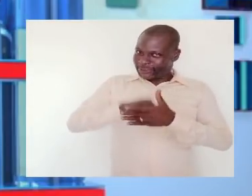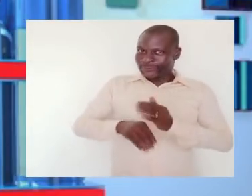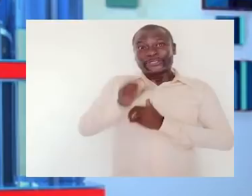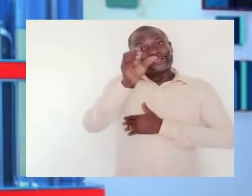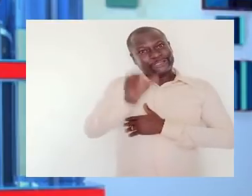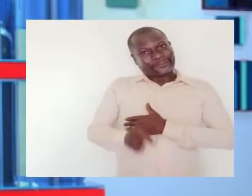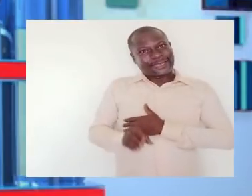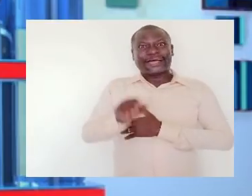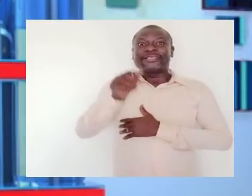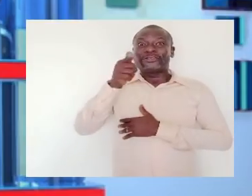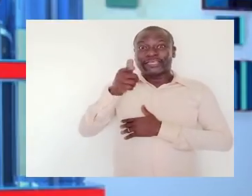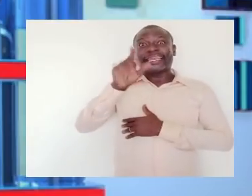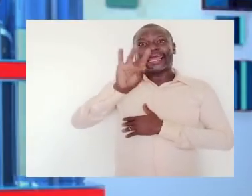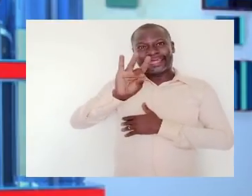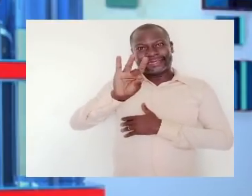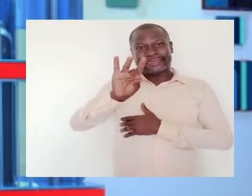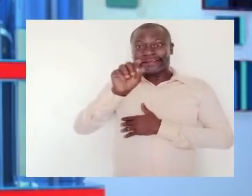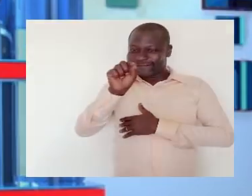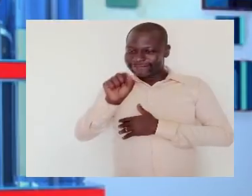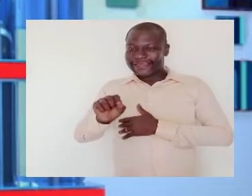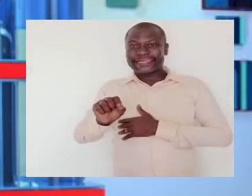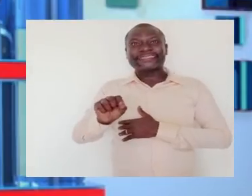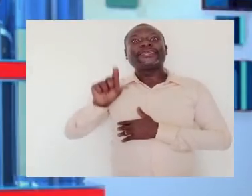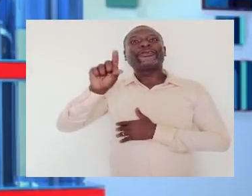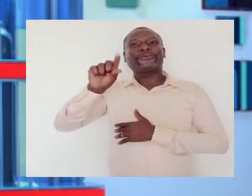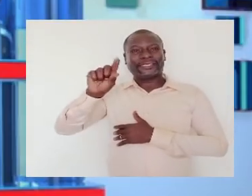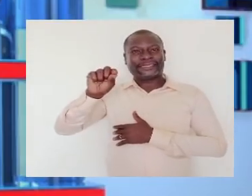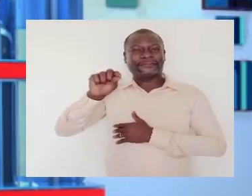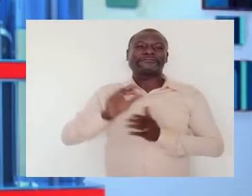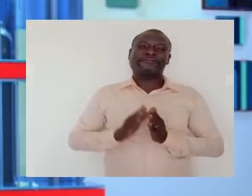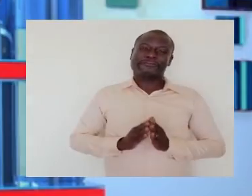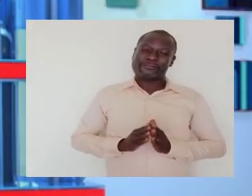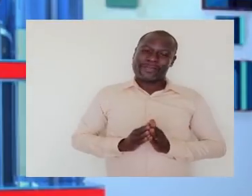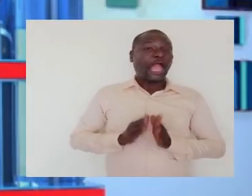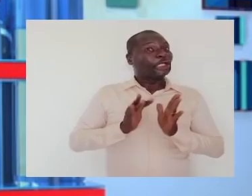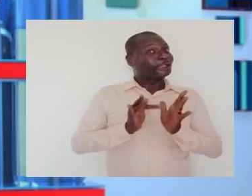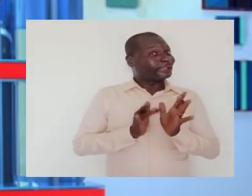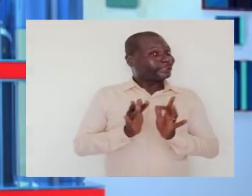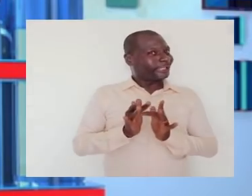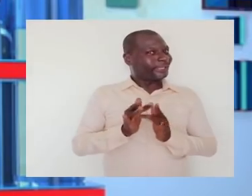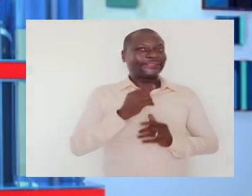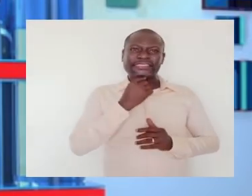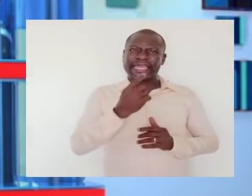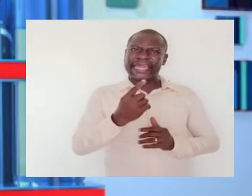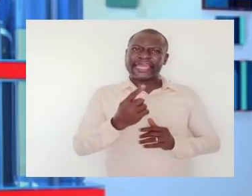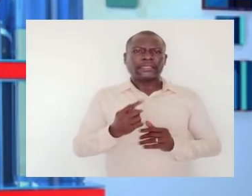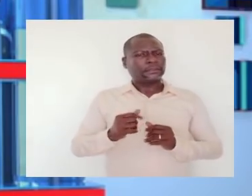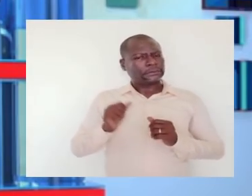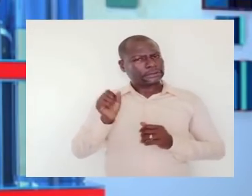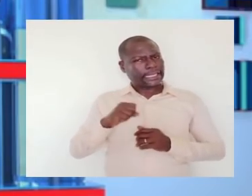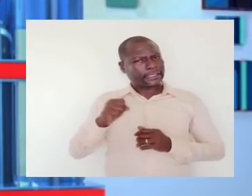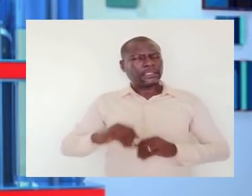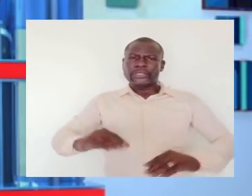chapter 28, verse 20. Jesus Christ said, "Na monche